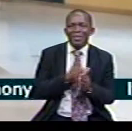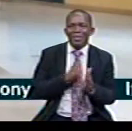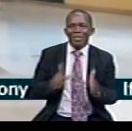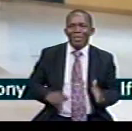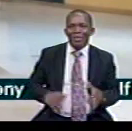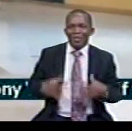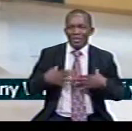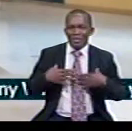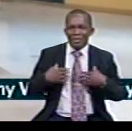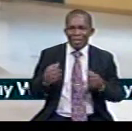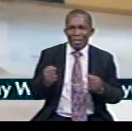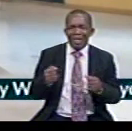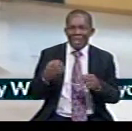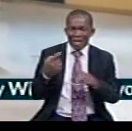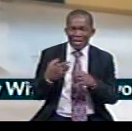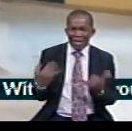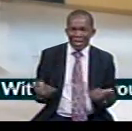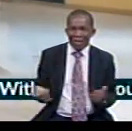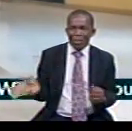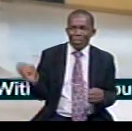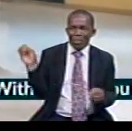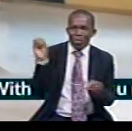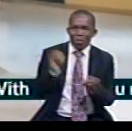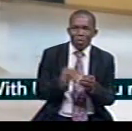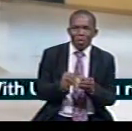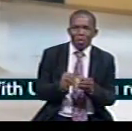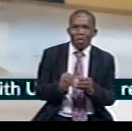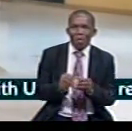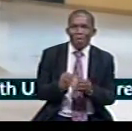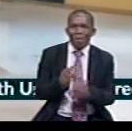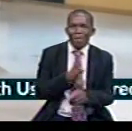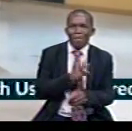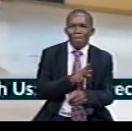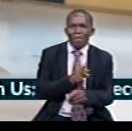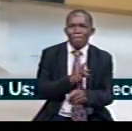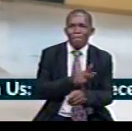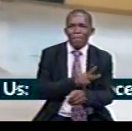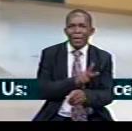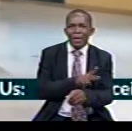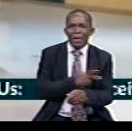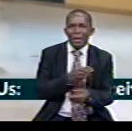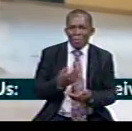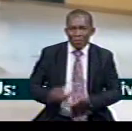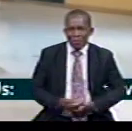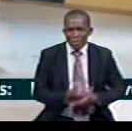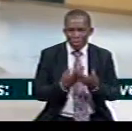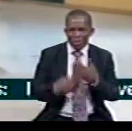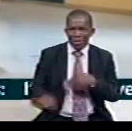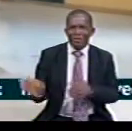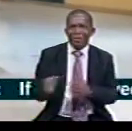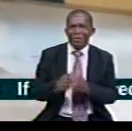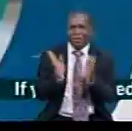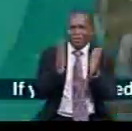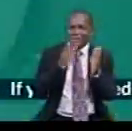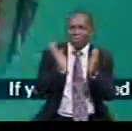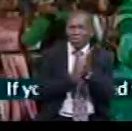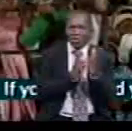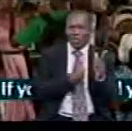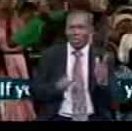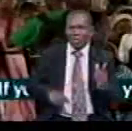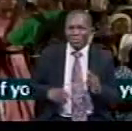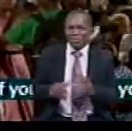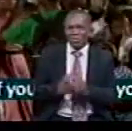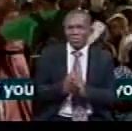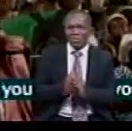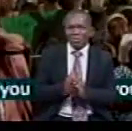no miscarriage, the baby stayed, and yes, she is with the baby to give glory to God. Praise the Lord. Hallelujah. We now